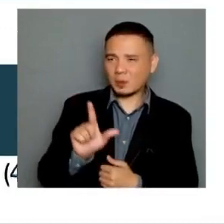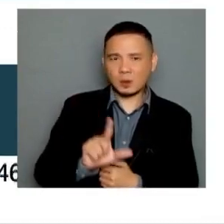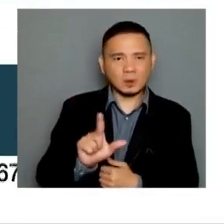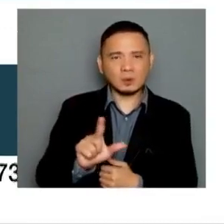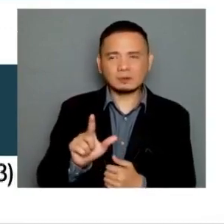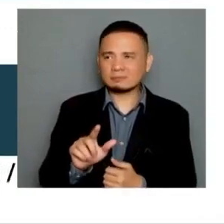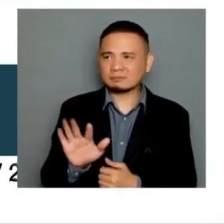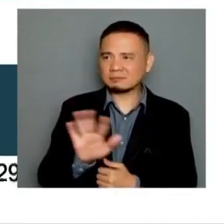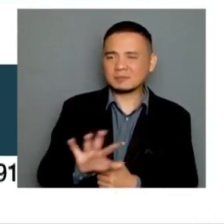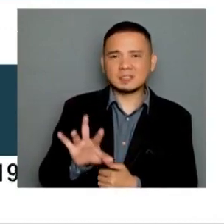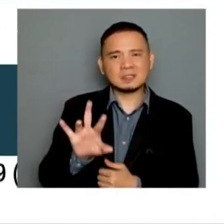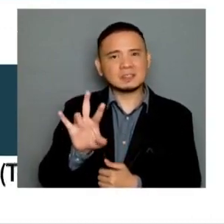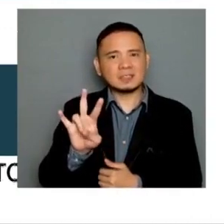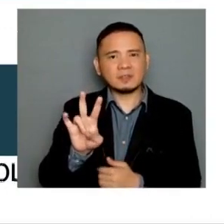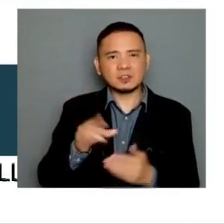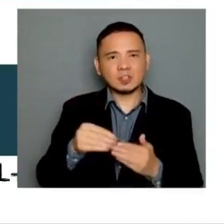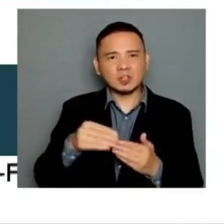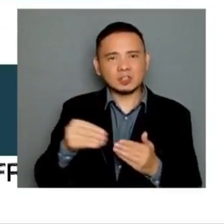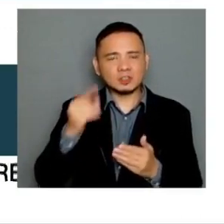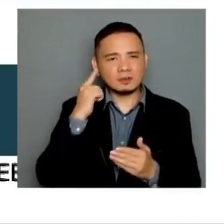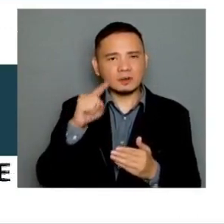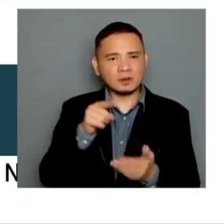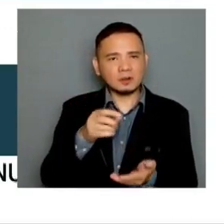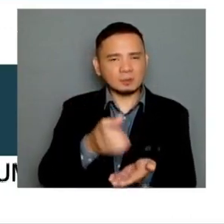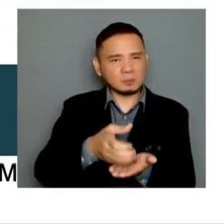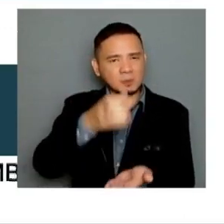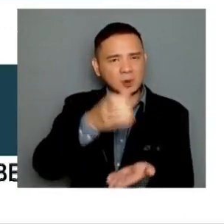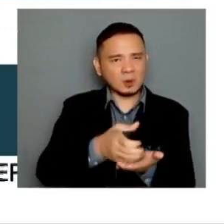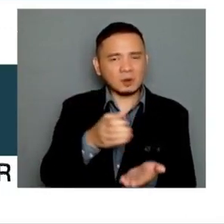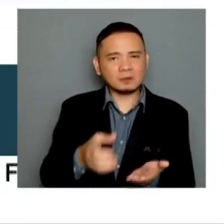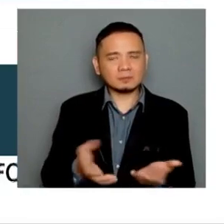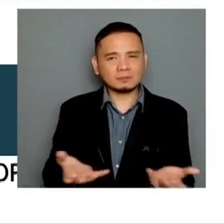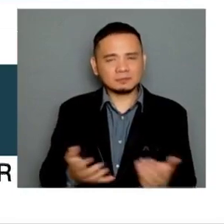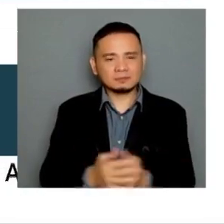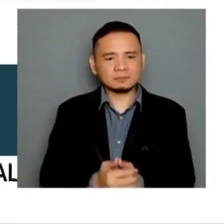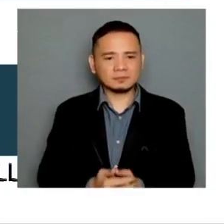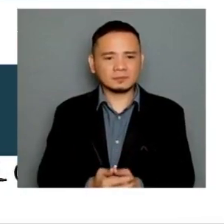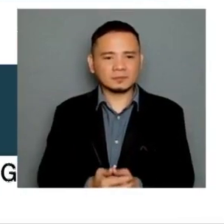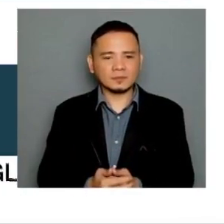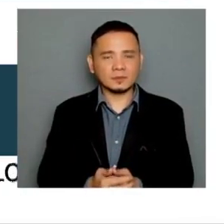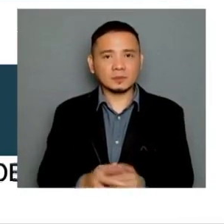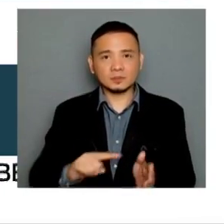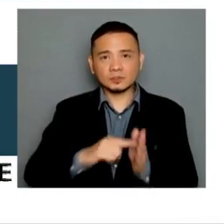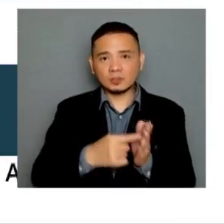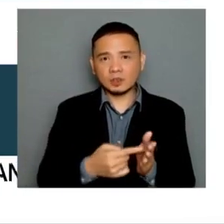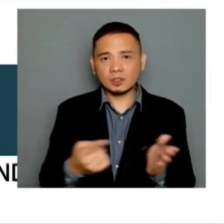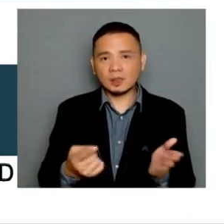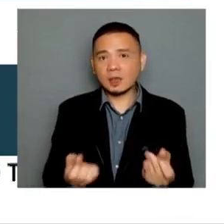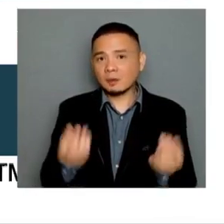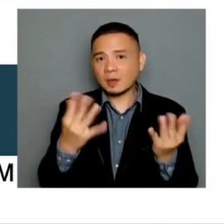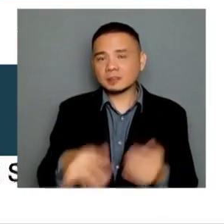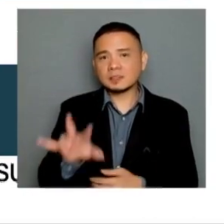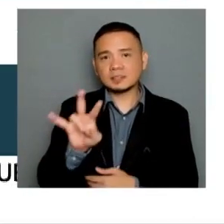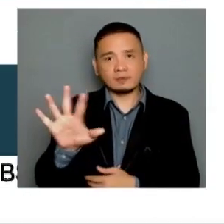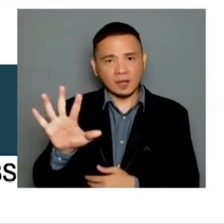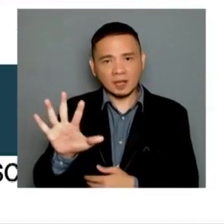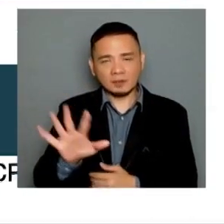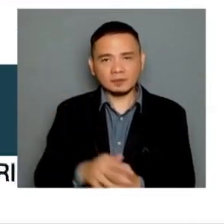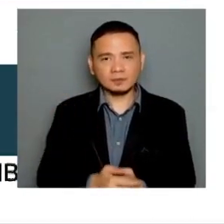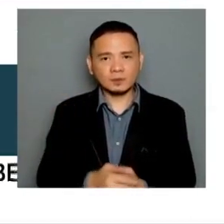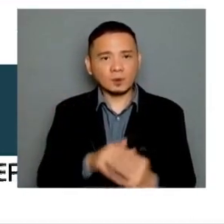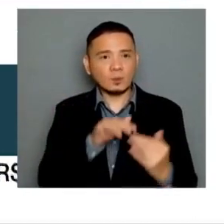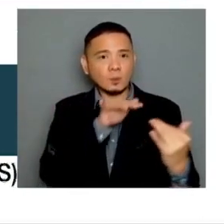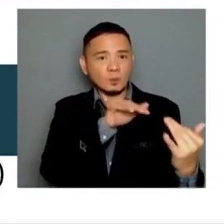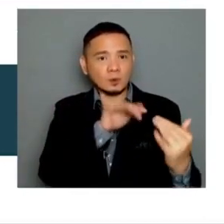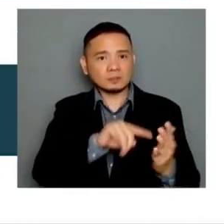around $77 for the NYMEX oil. So we started this year at $75. When the war started, it was already